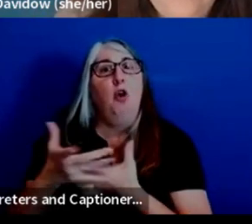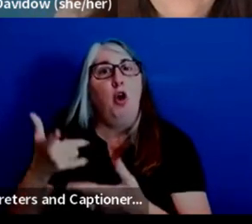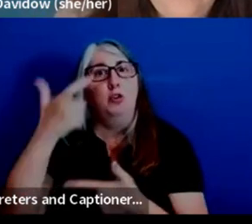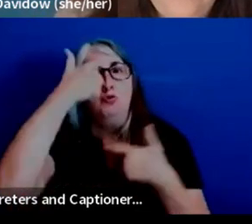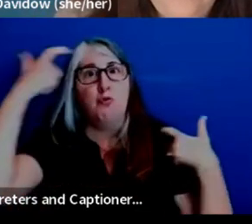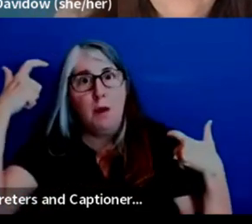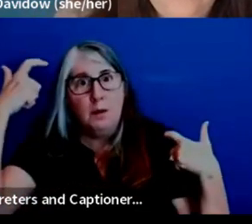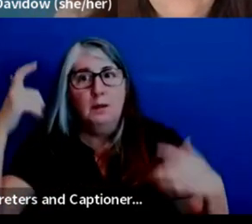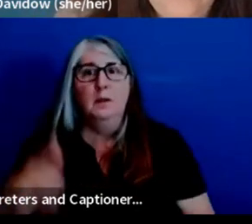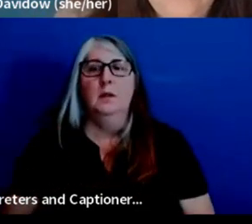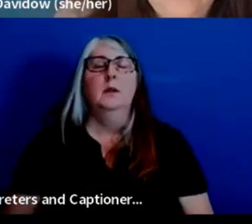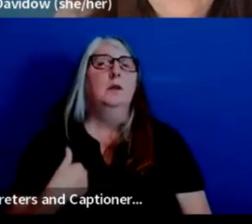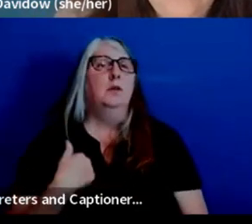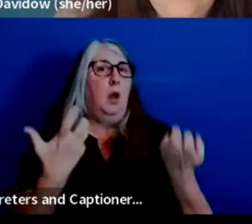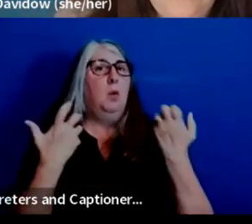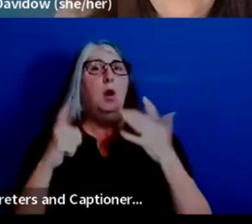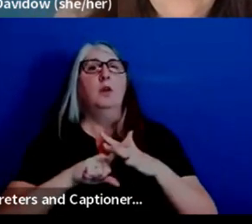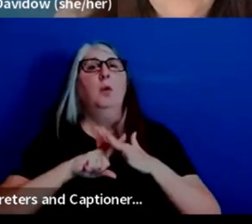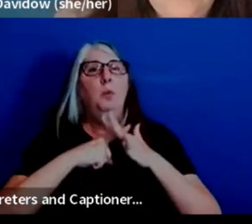So I wanted to open up by